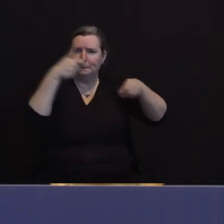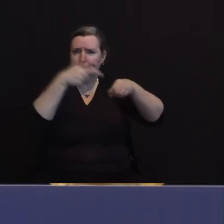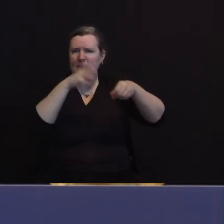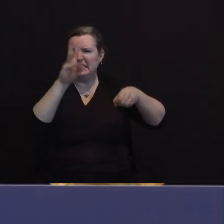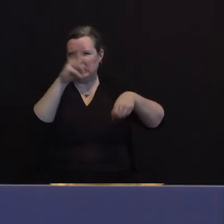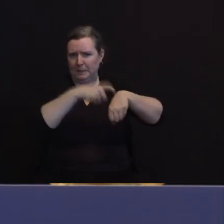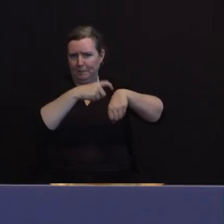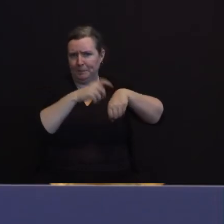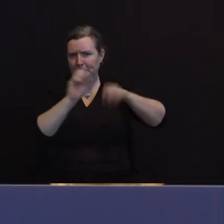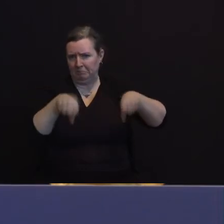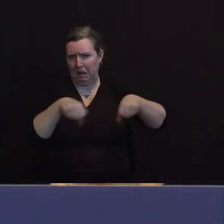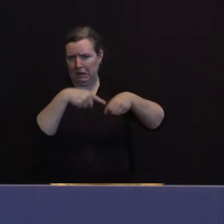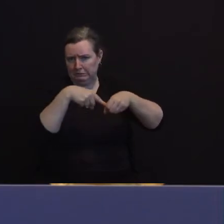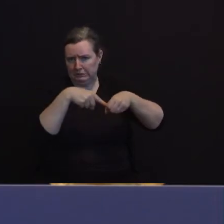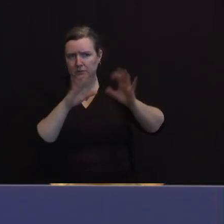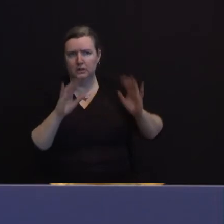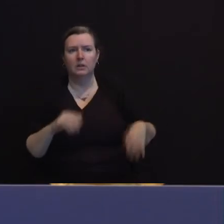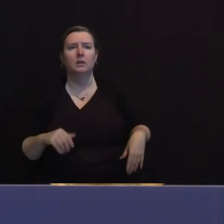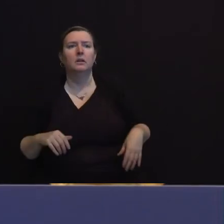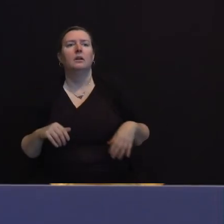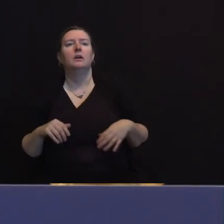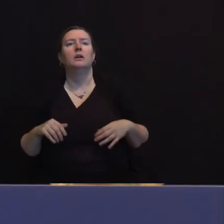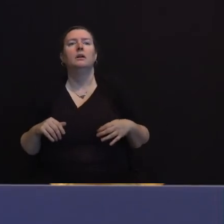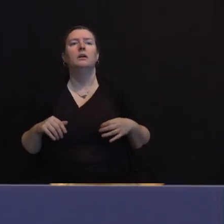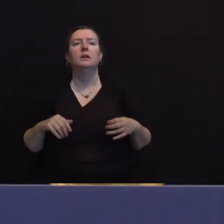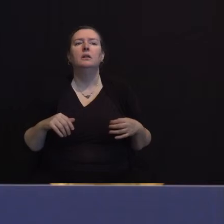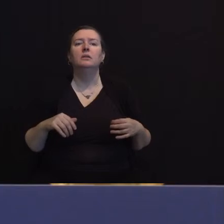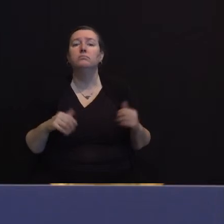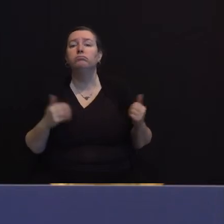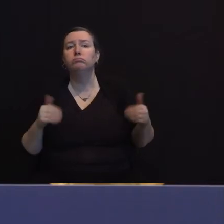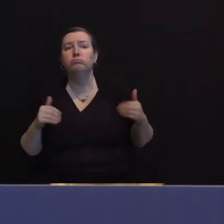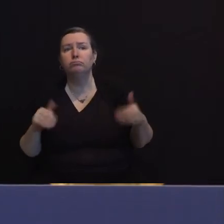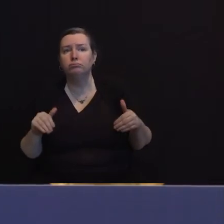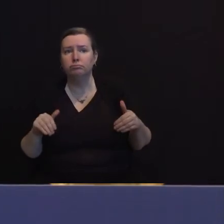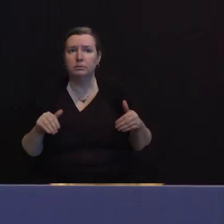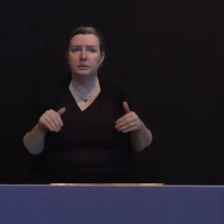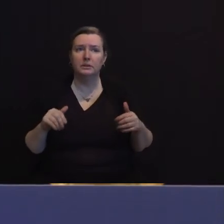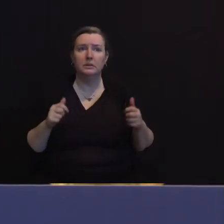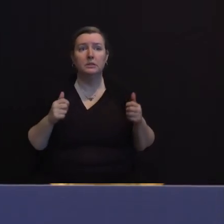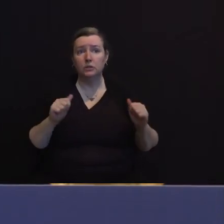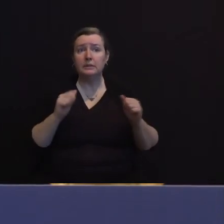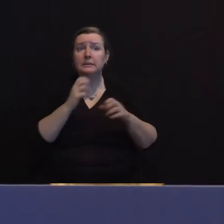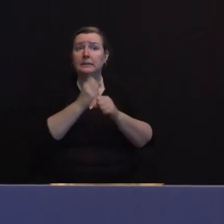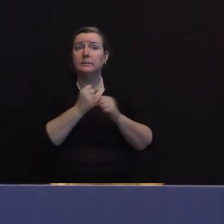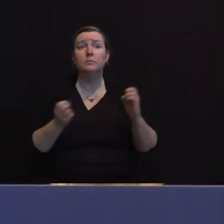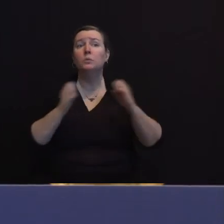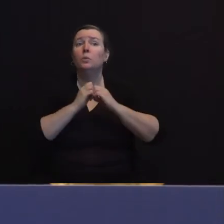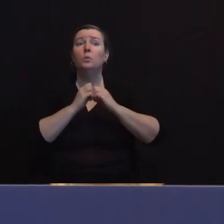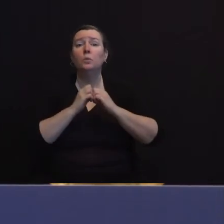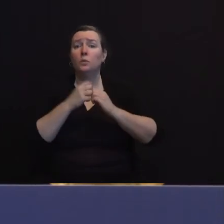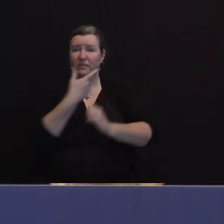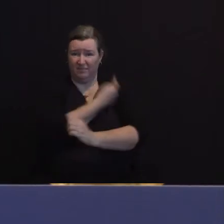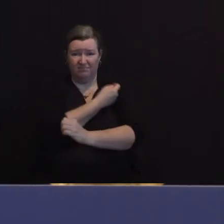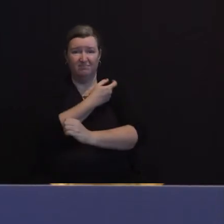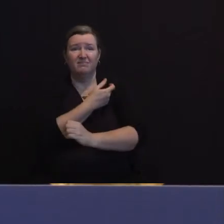making very specific, significant steps to acquire more doses in the medium